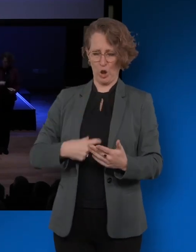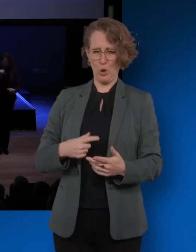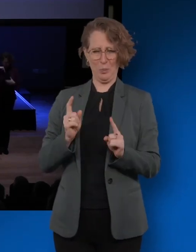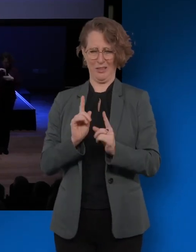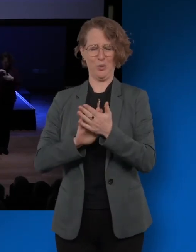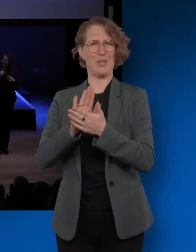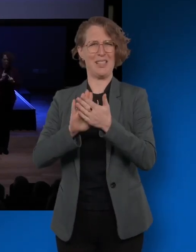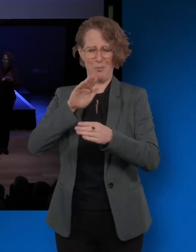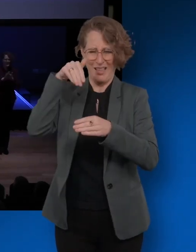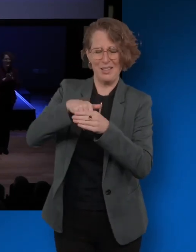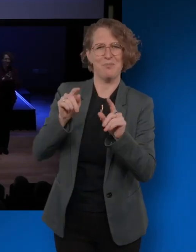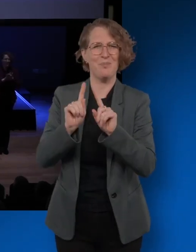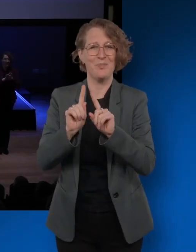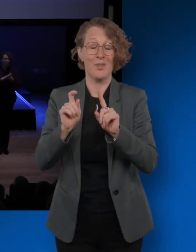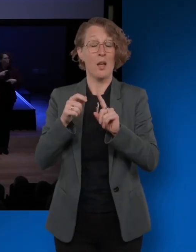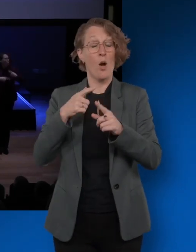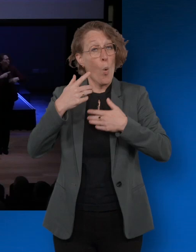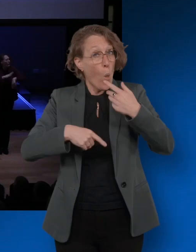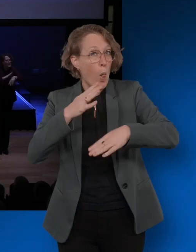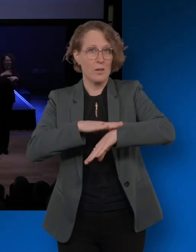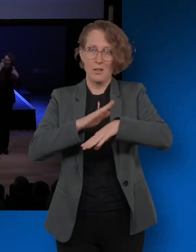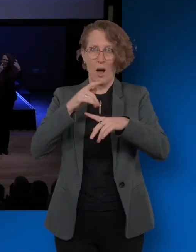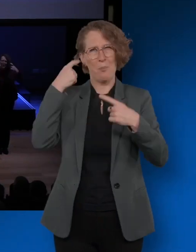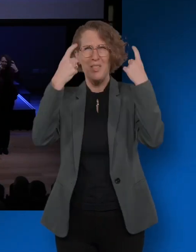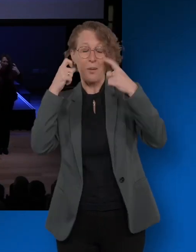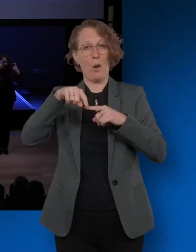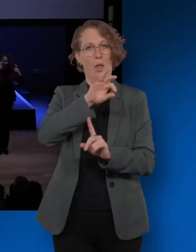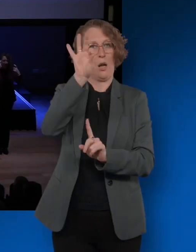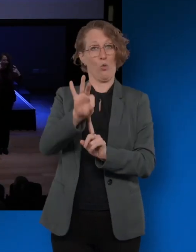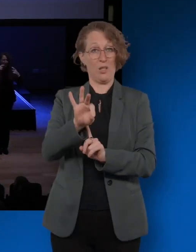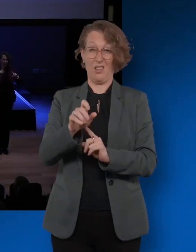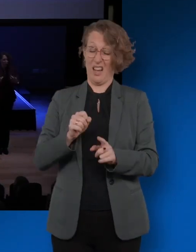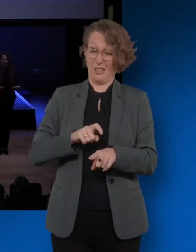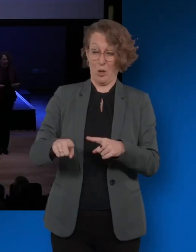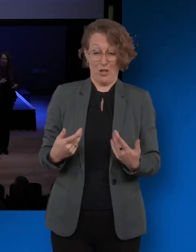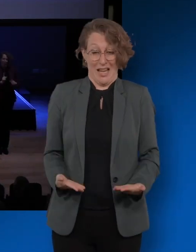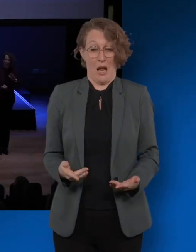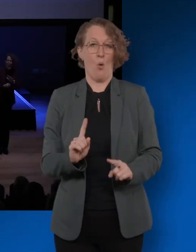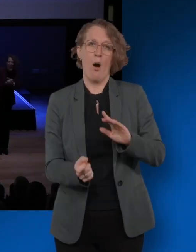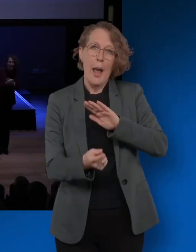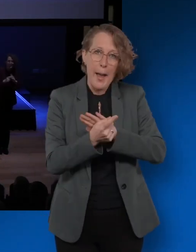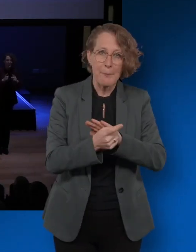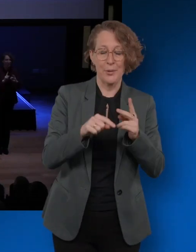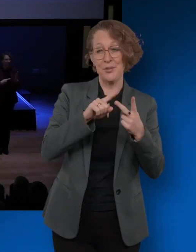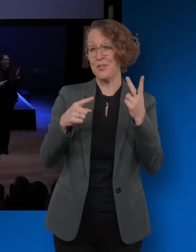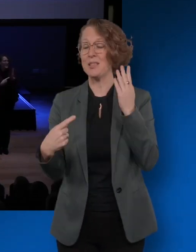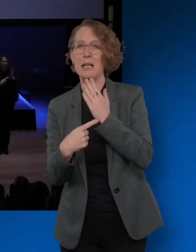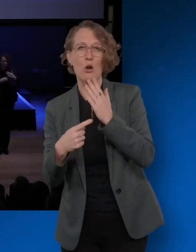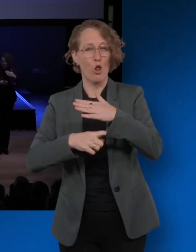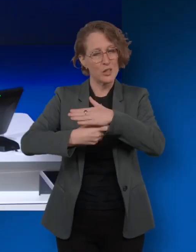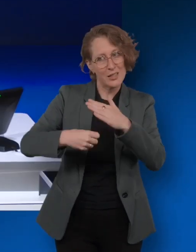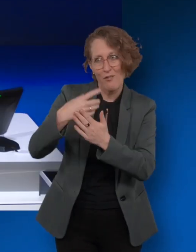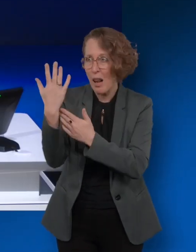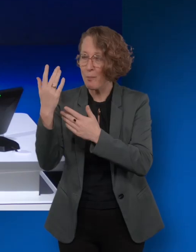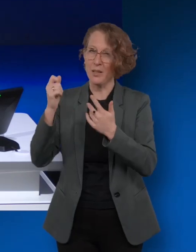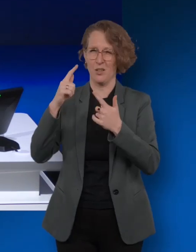about this question all the time in light of current affairs, in light of technological developments.